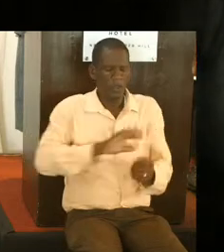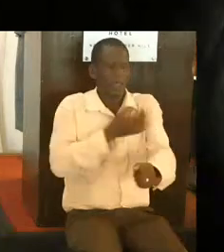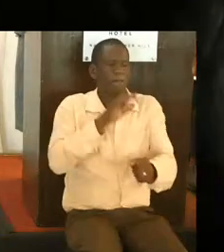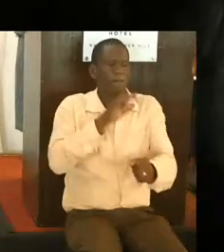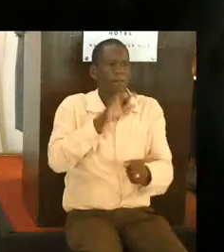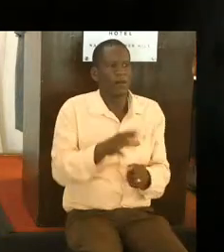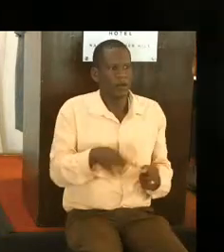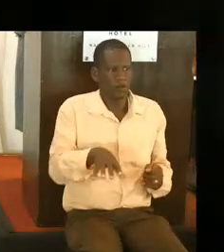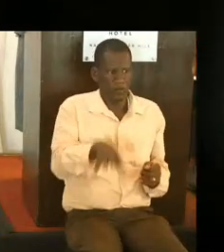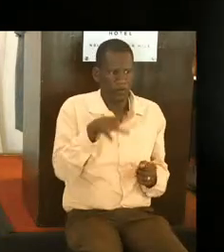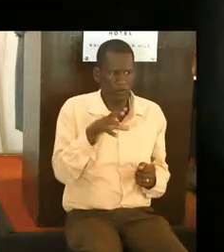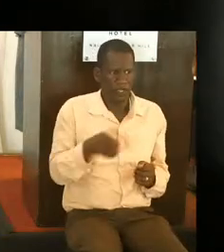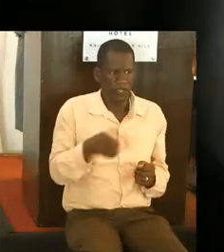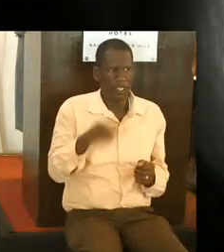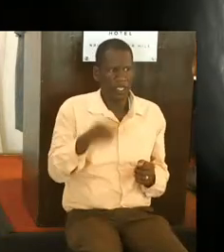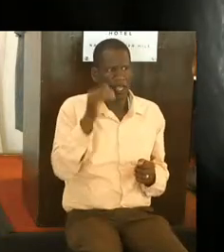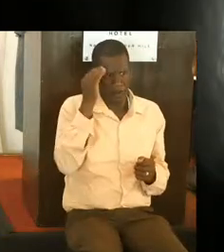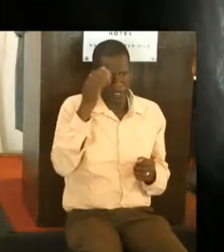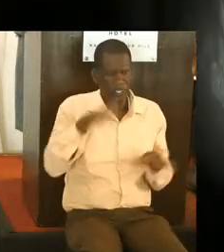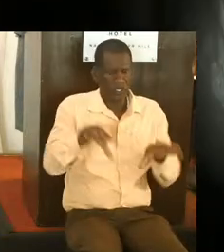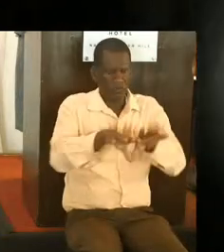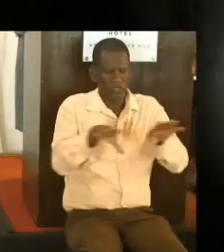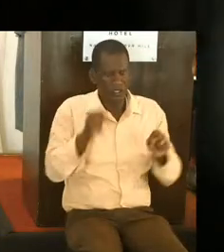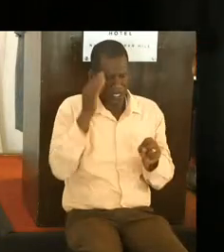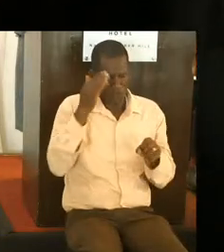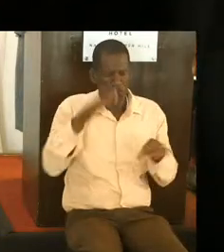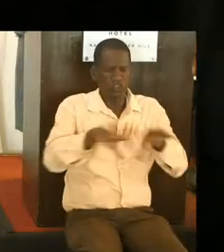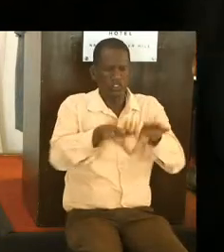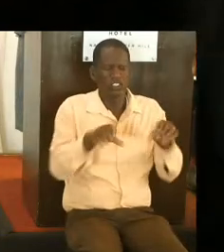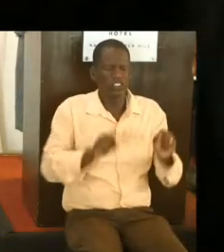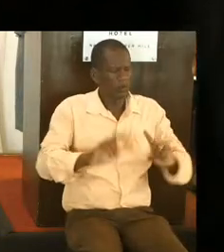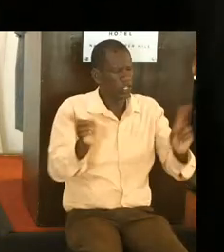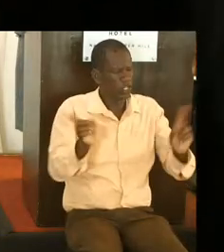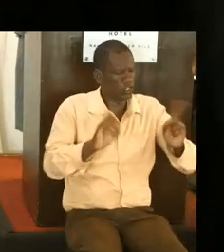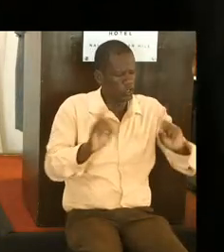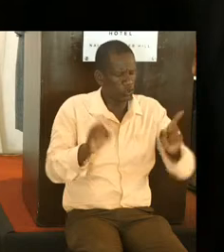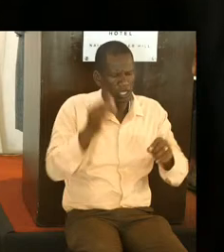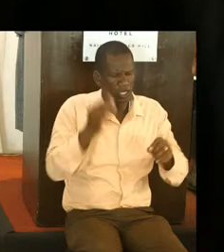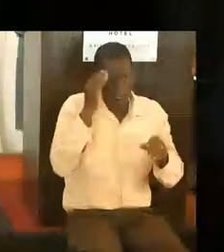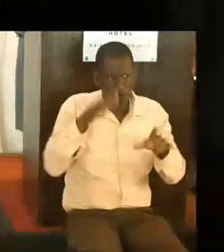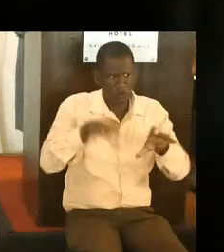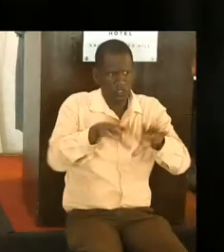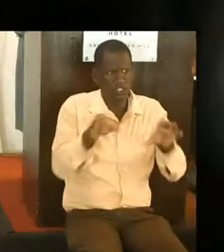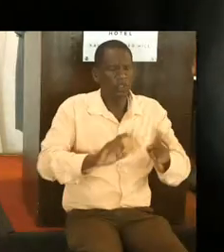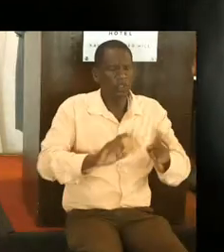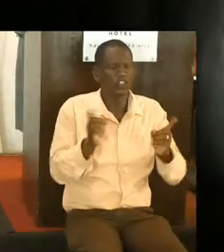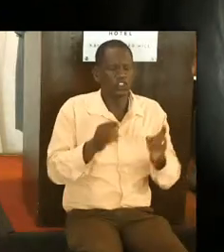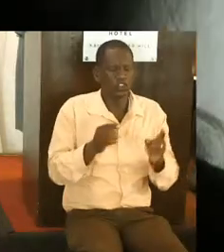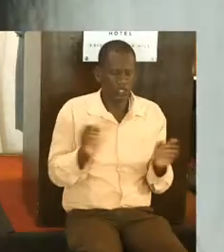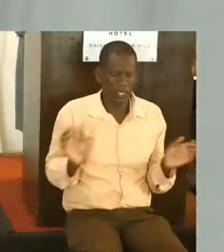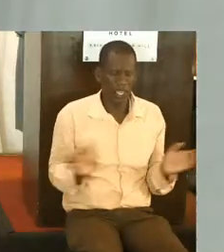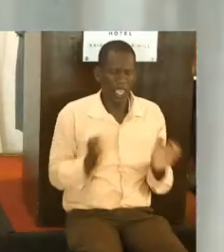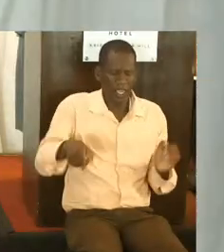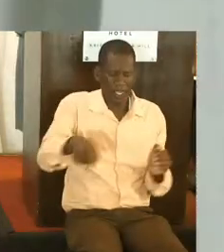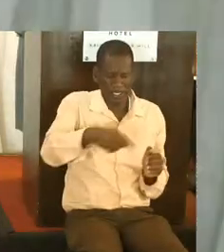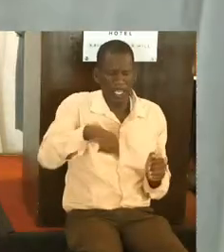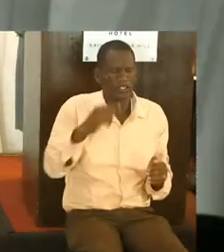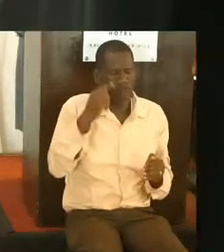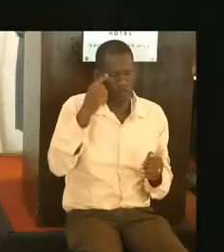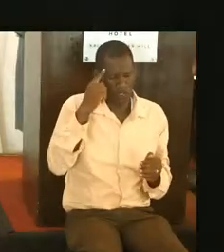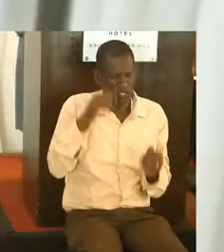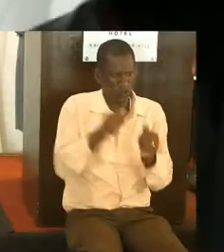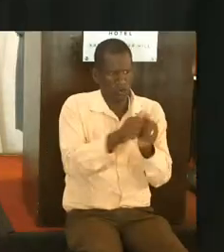find our education system is not inspiring us to think together